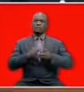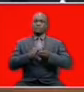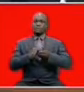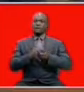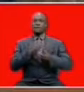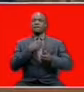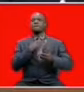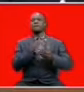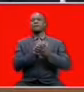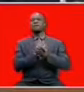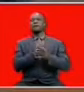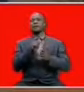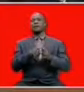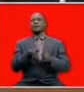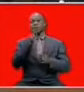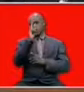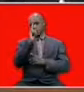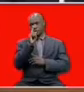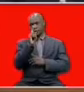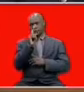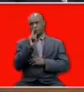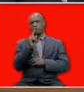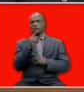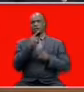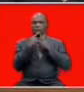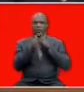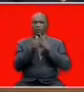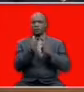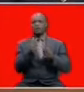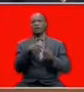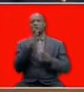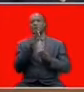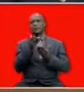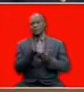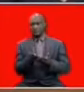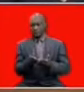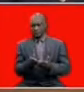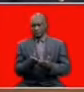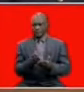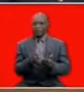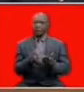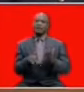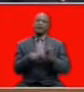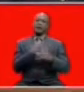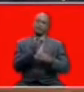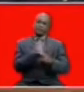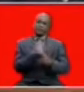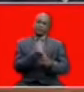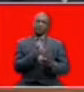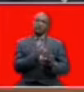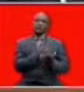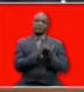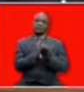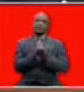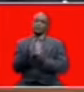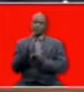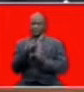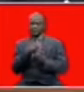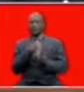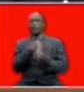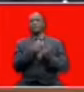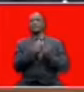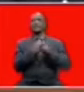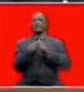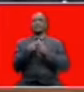God. And God. And from there, we can talk about everything else. Wow, profound. And, you know, after having done that, you know, challenges seem to mount